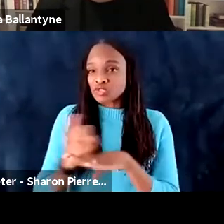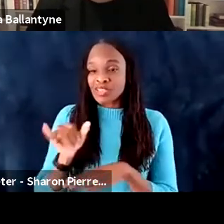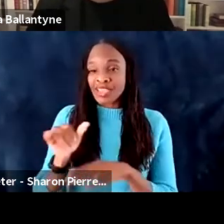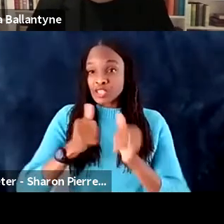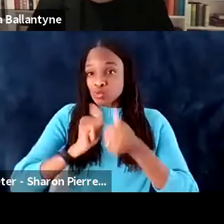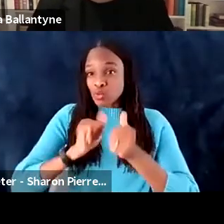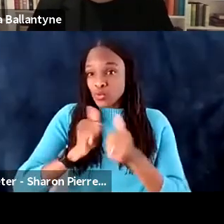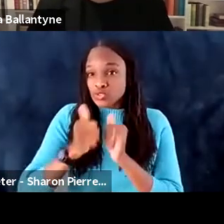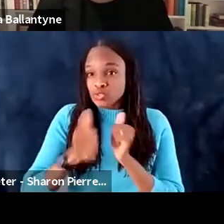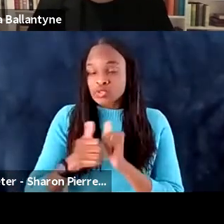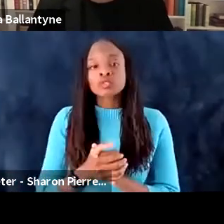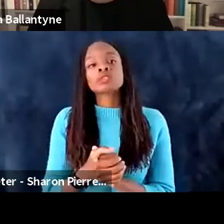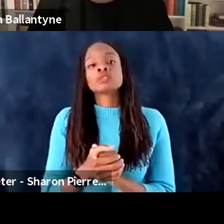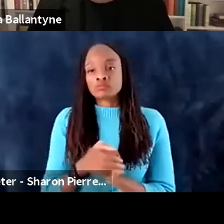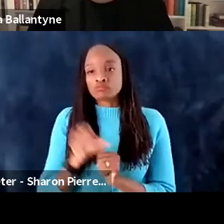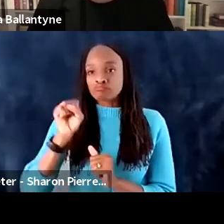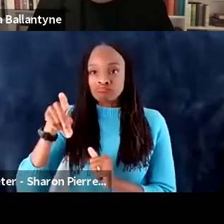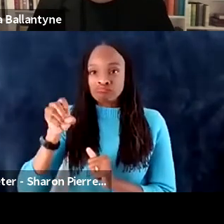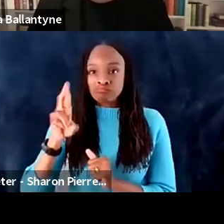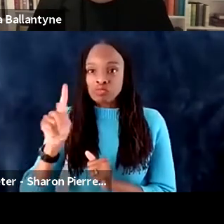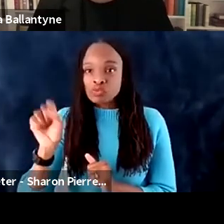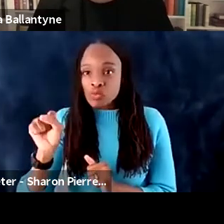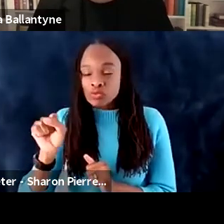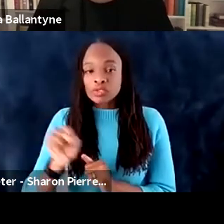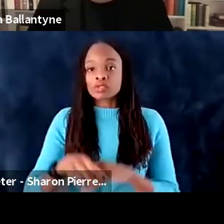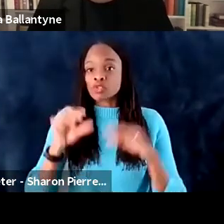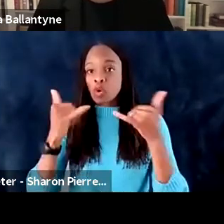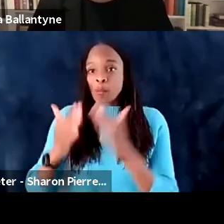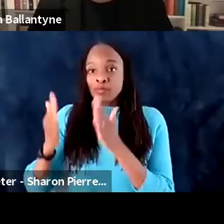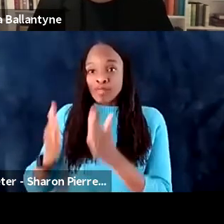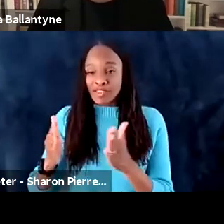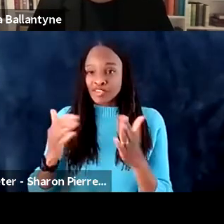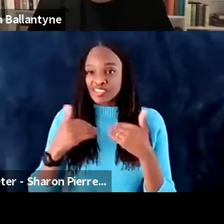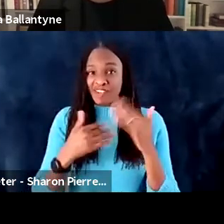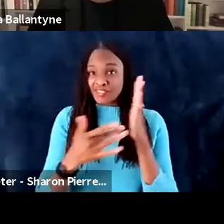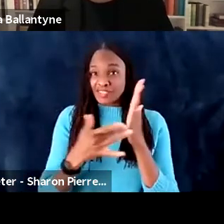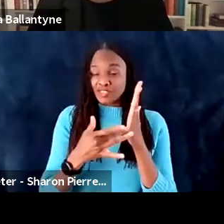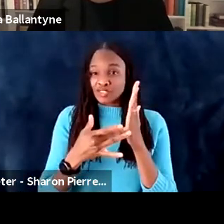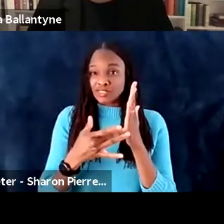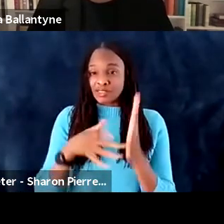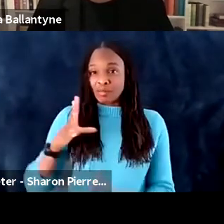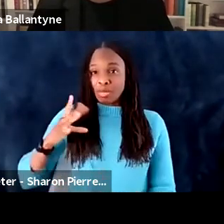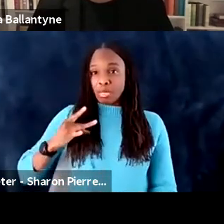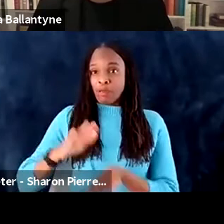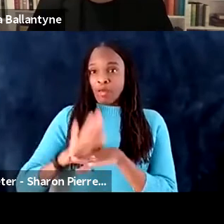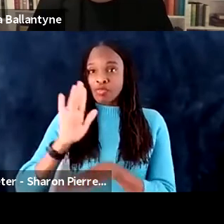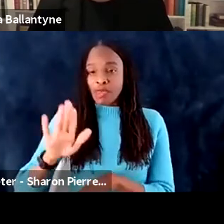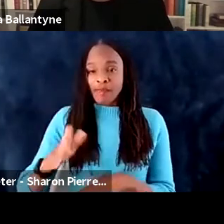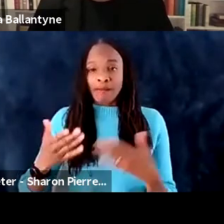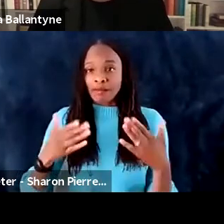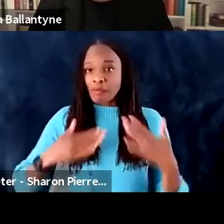sports. You know, players are having technologies actually put on their body constantly, whether it's a